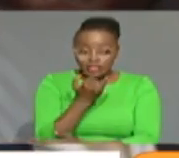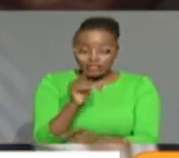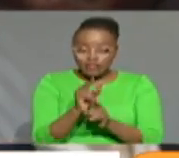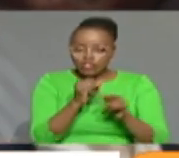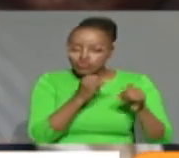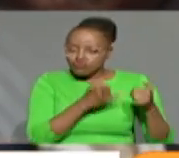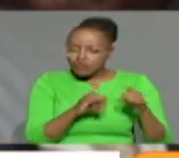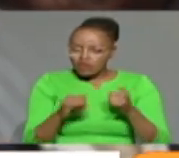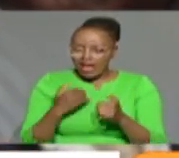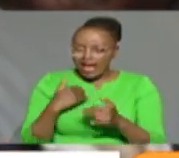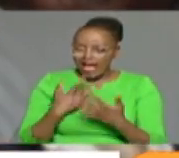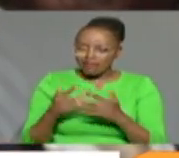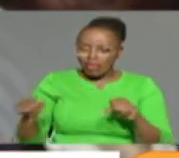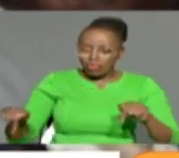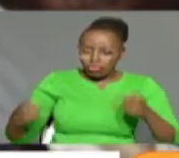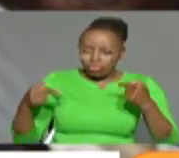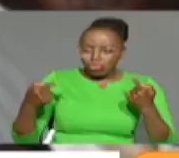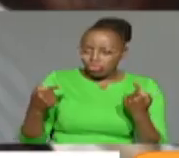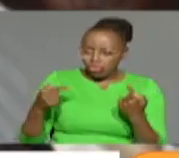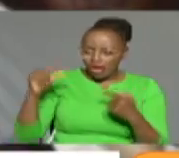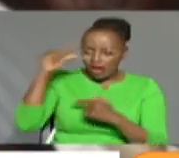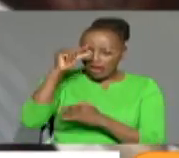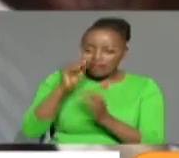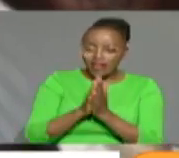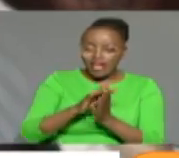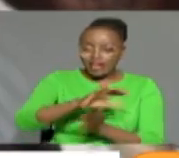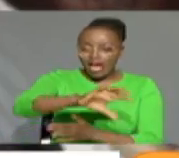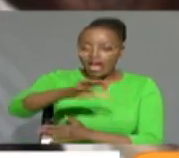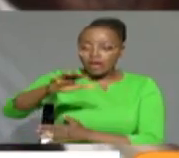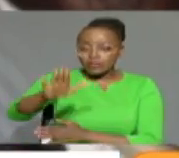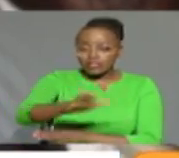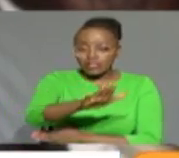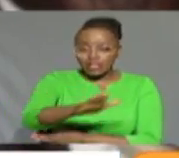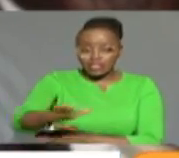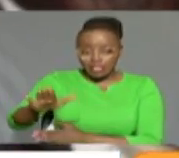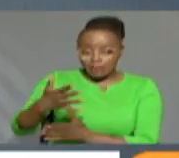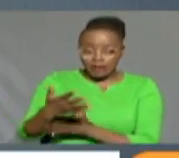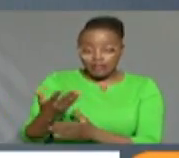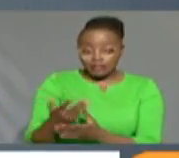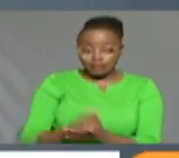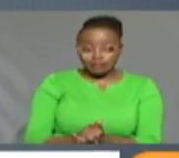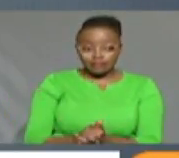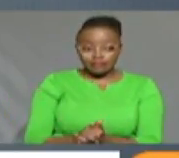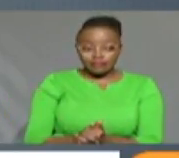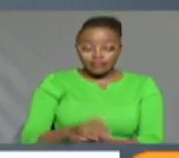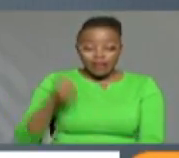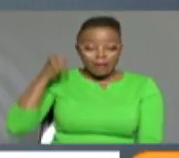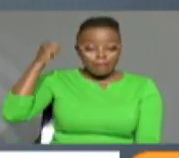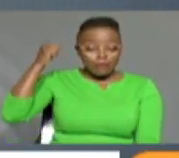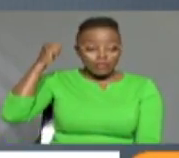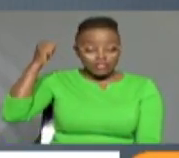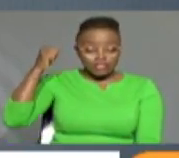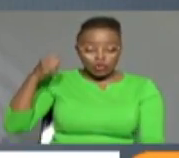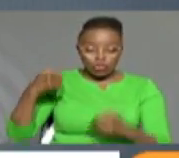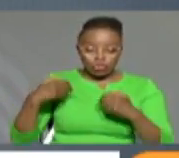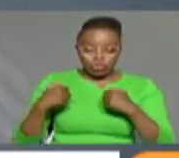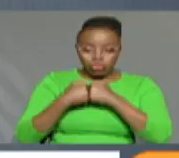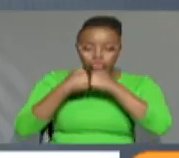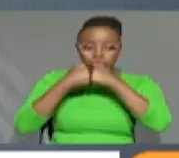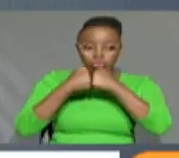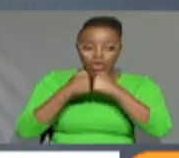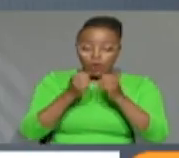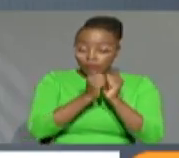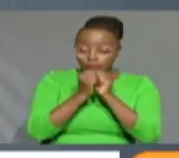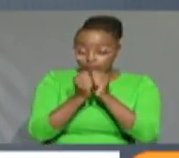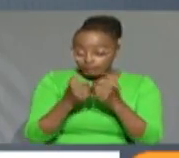of bad blood between Samboja and the county assembly came to the fore. The political quagmire that has stirred bad